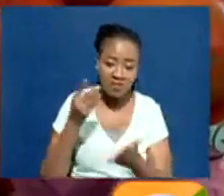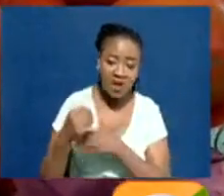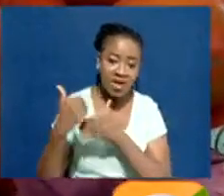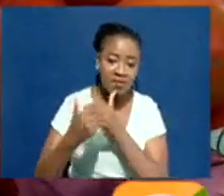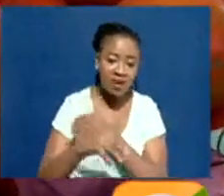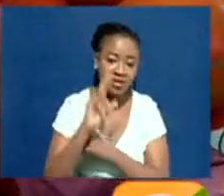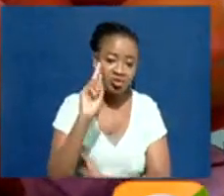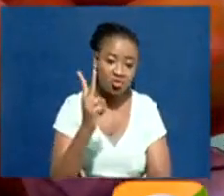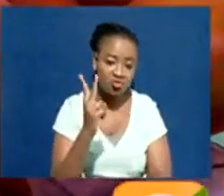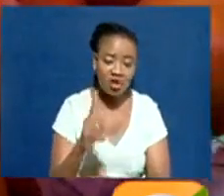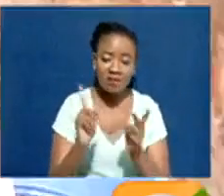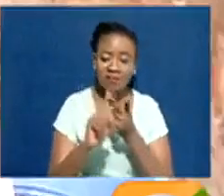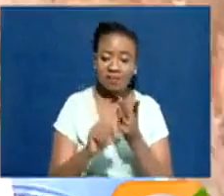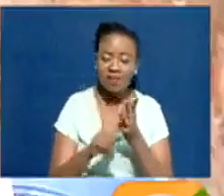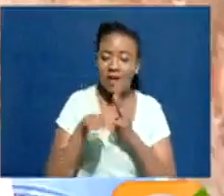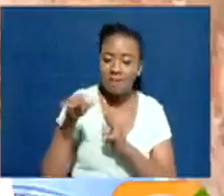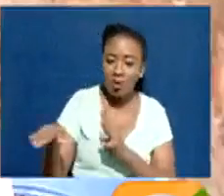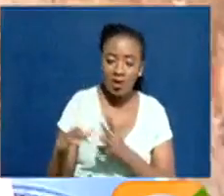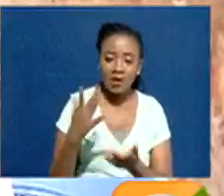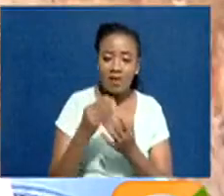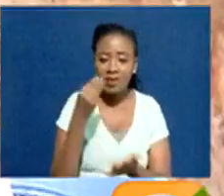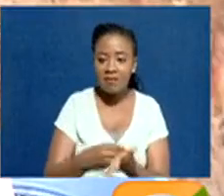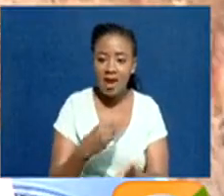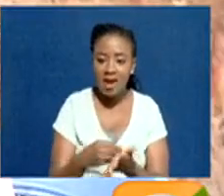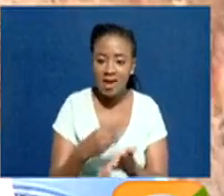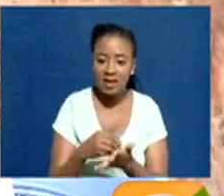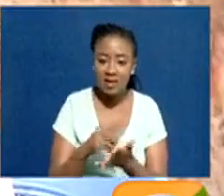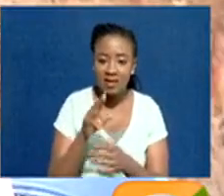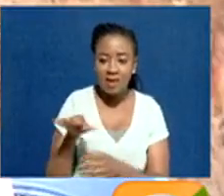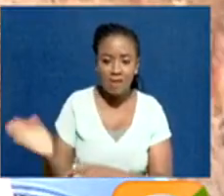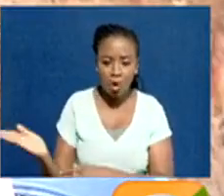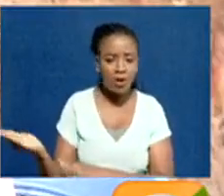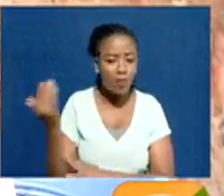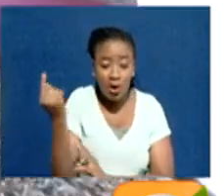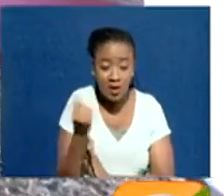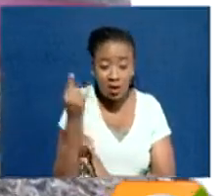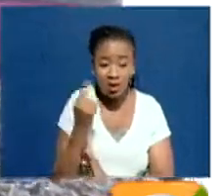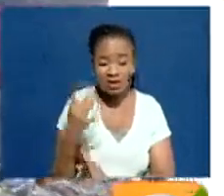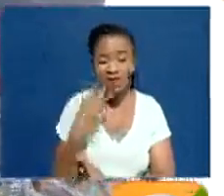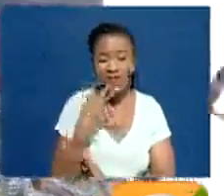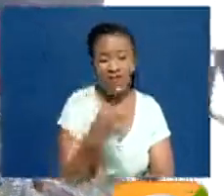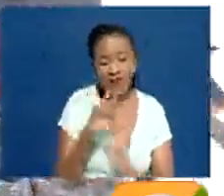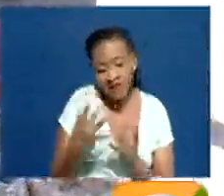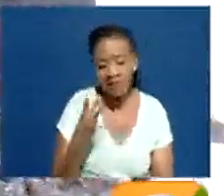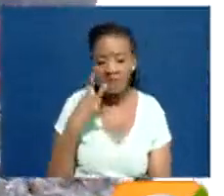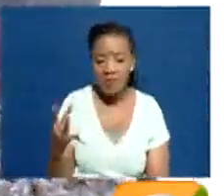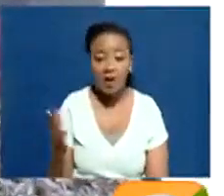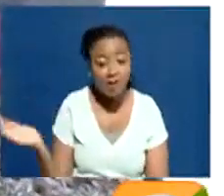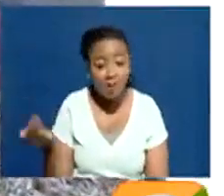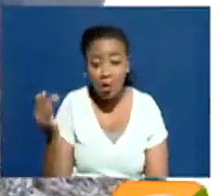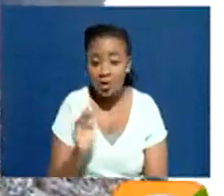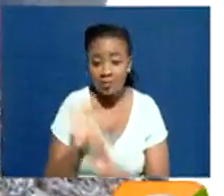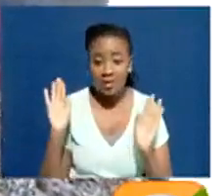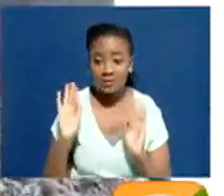moja. Asubuhi unapata pesa utatumia kidogo kabisa kwa nyumba. Utaenda 300 ama 400. At this market we find another